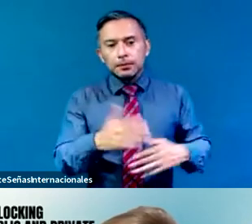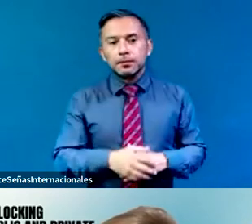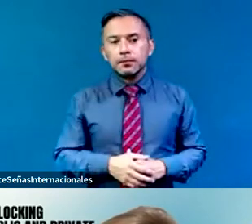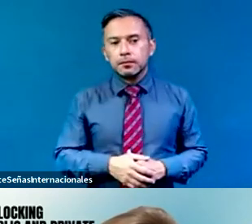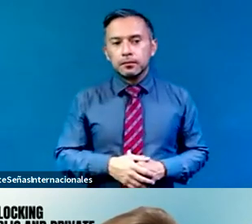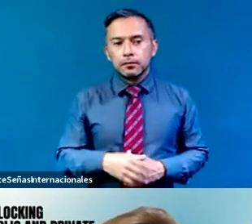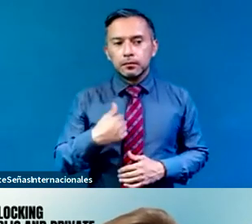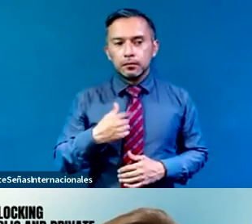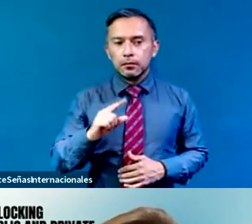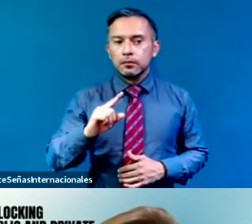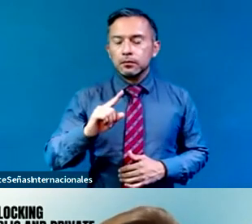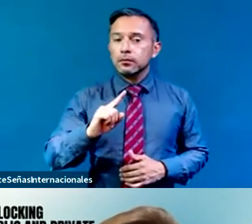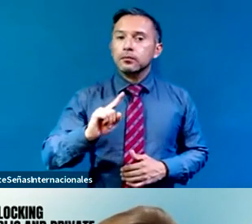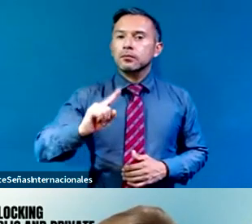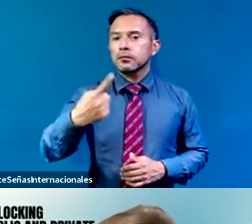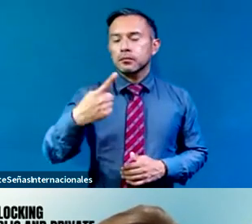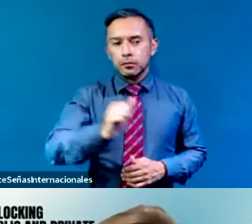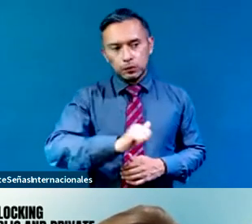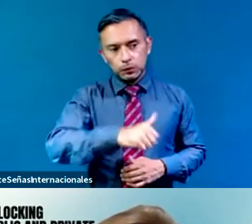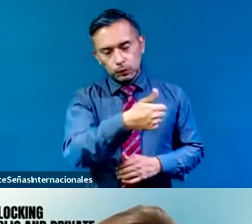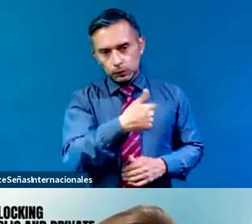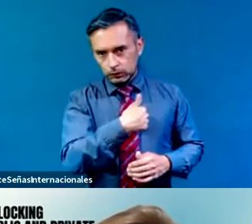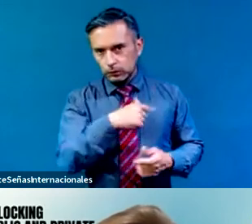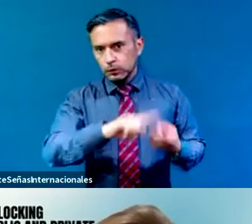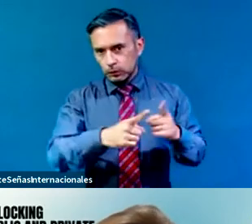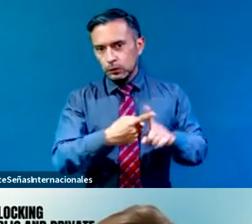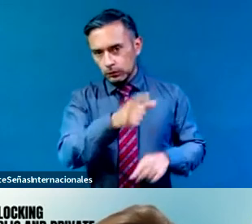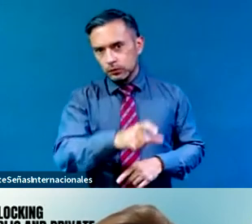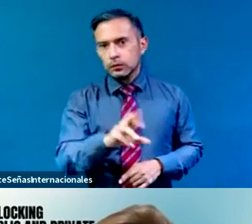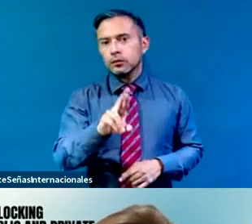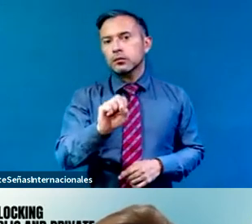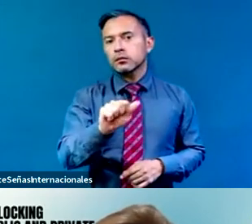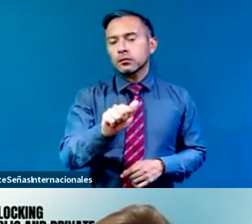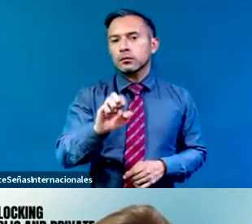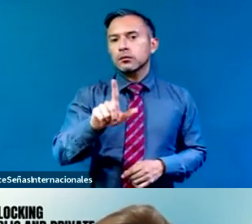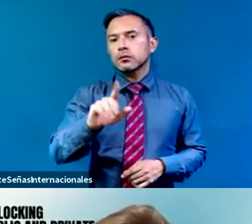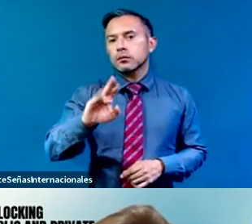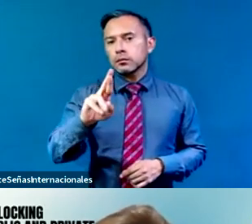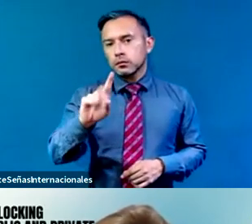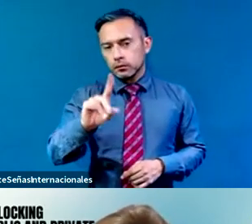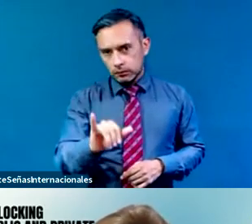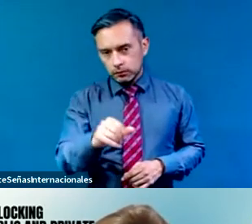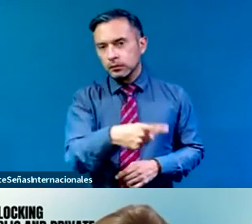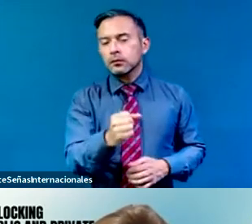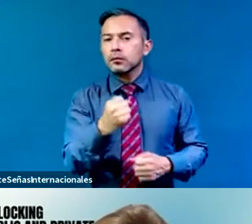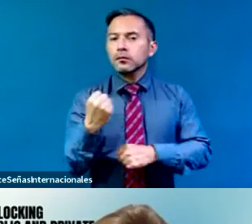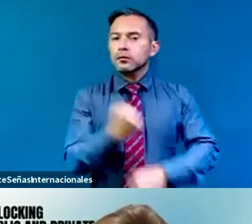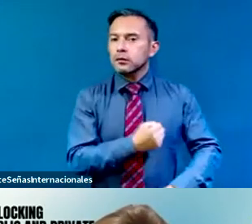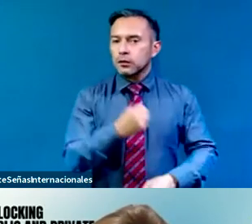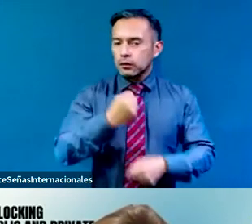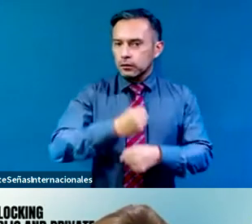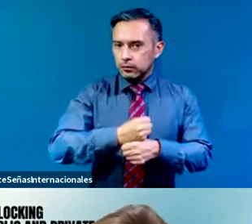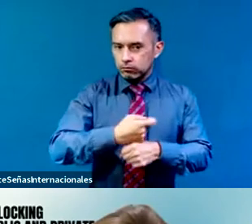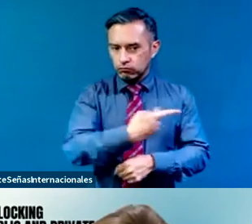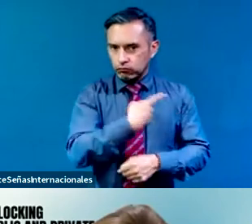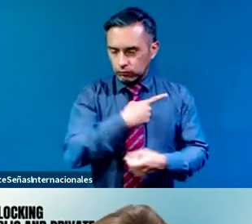on Financing for Development, Rosa Lizardo from the Feminist Task Force, and my colleagues in my feminist organization in Mexico, Equidad de